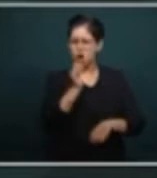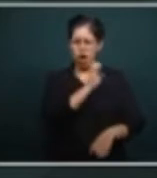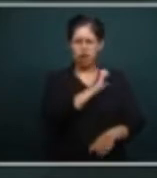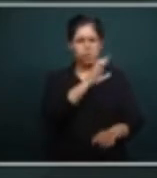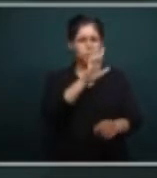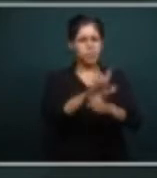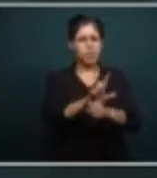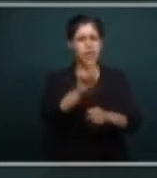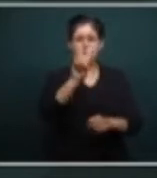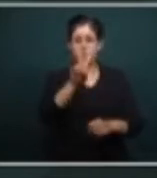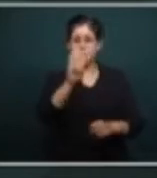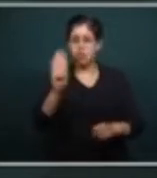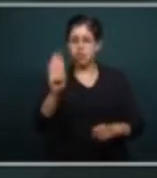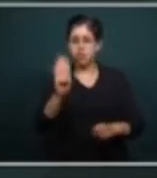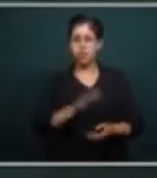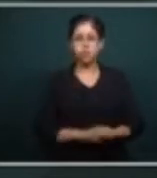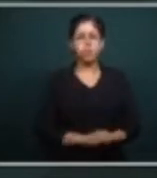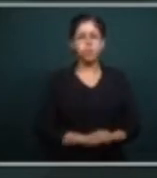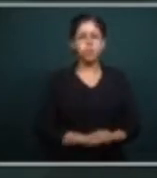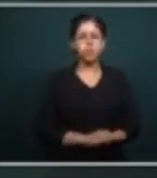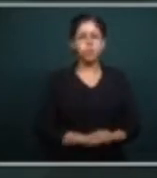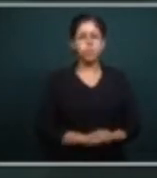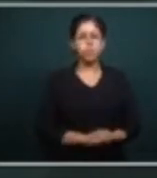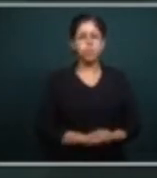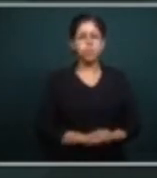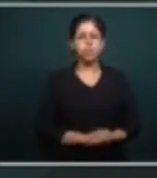Mexico, in Valle de Bravo.